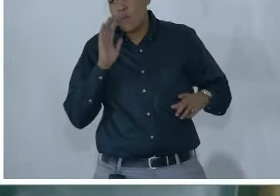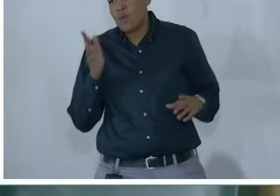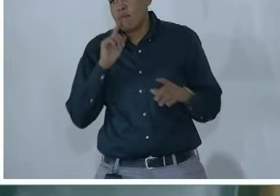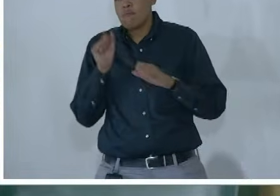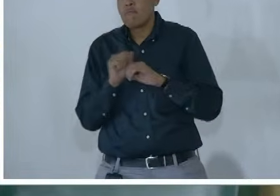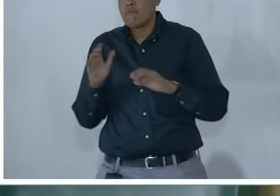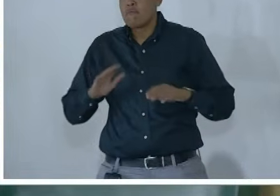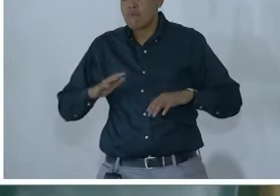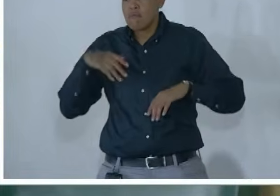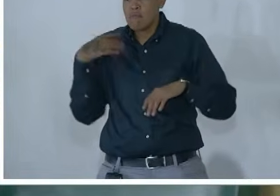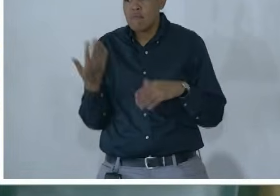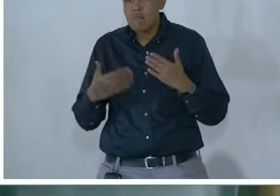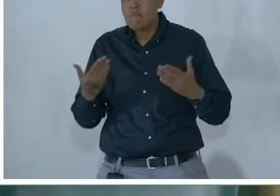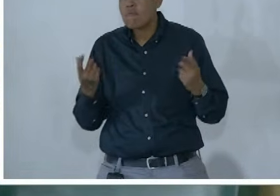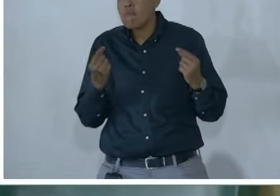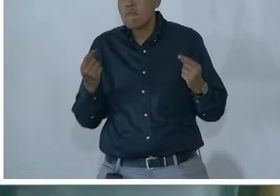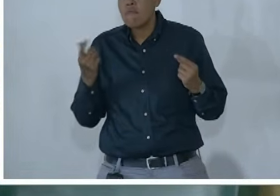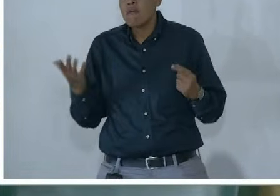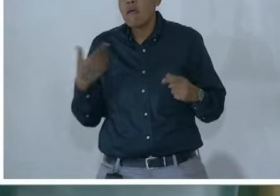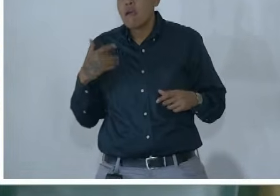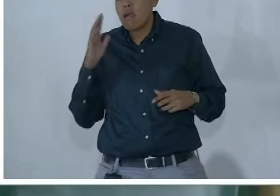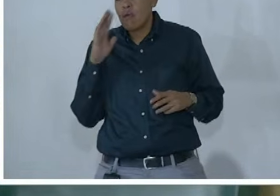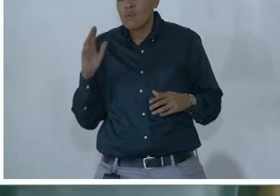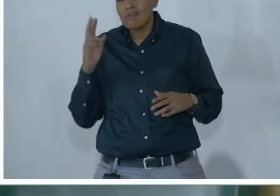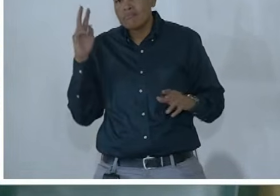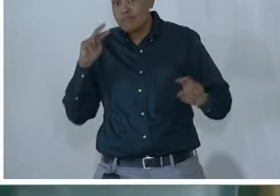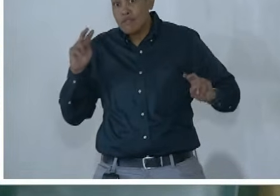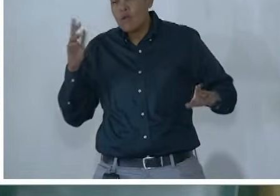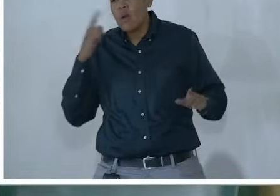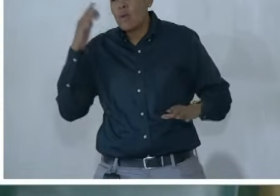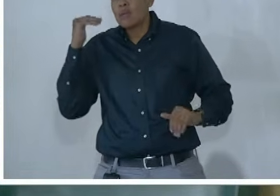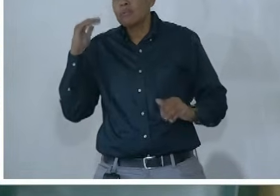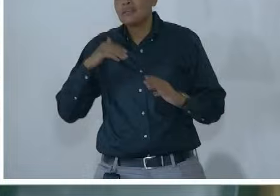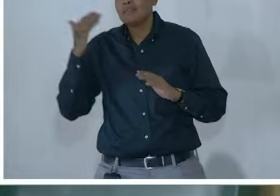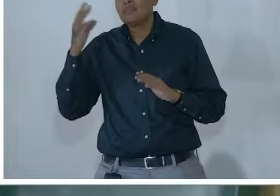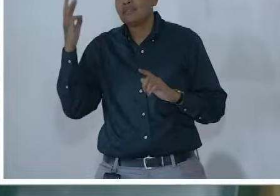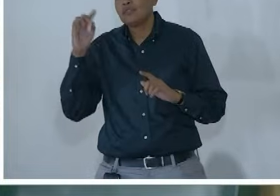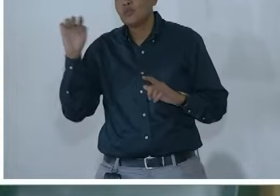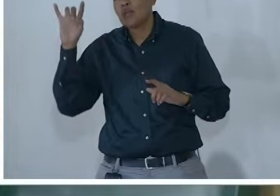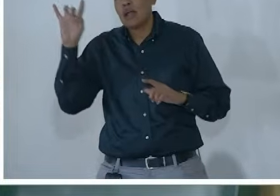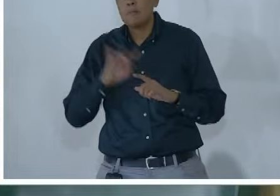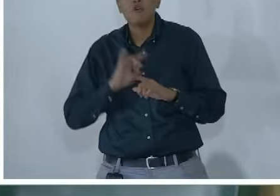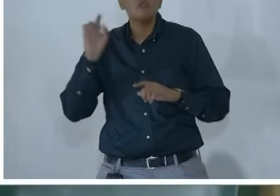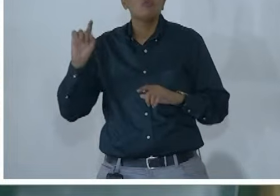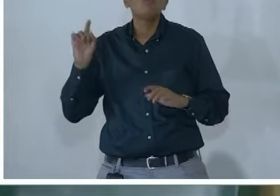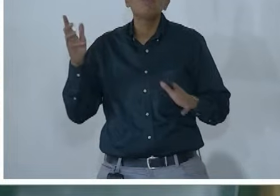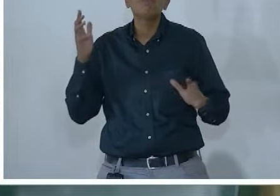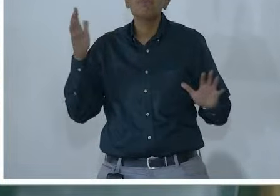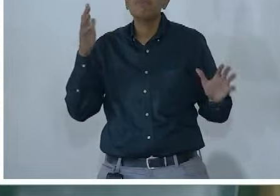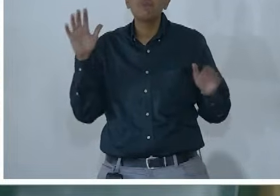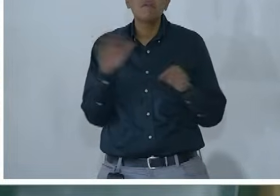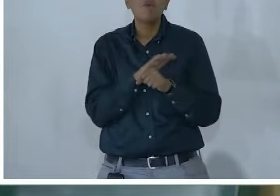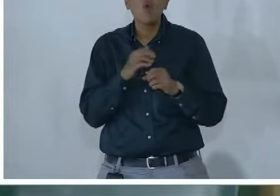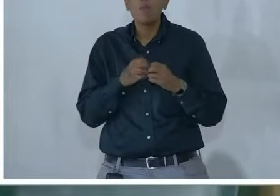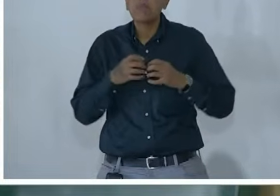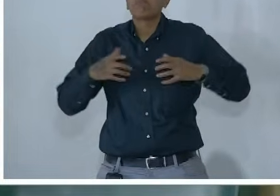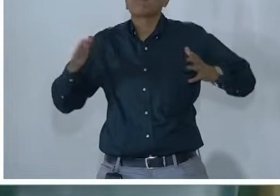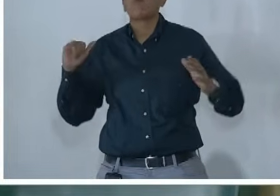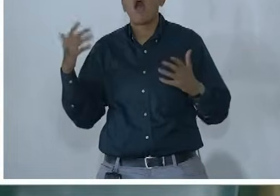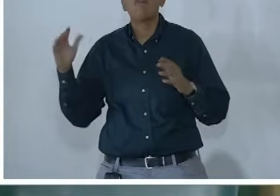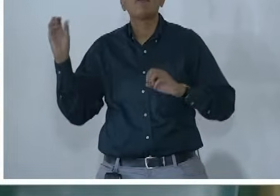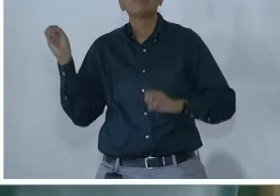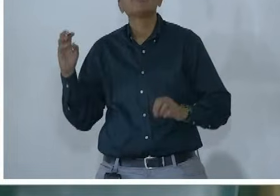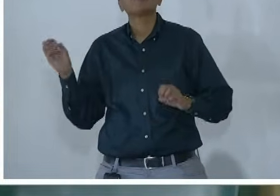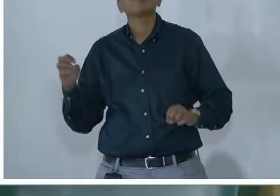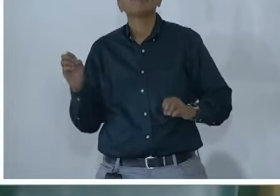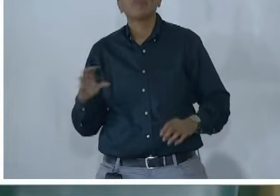full bloom, I would expect that in the next 6 to 8 months, it should be in full bloom, because the